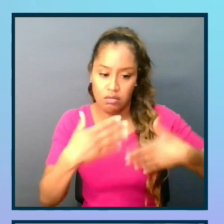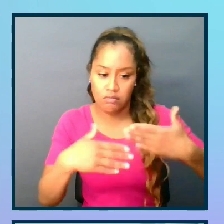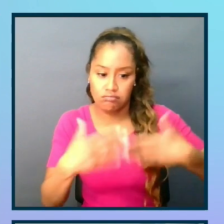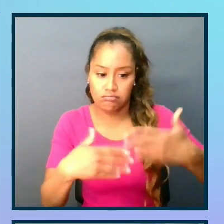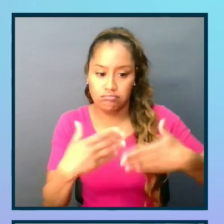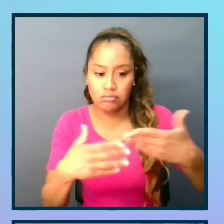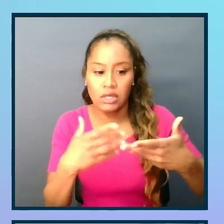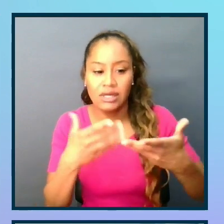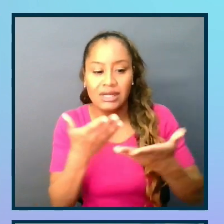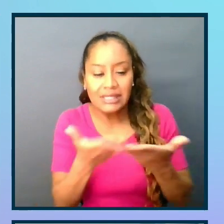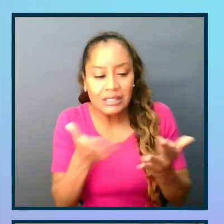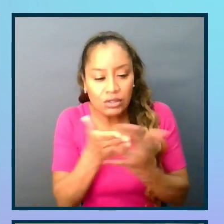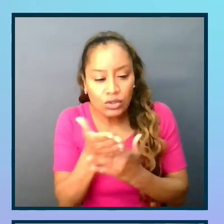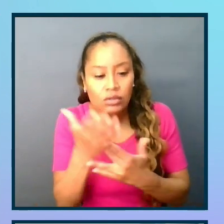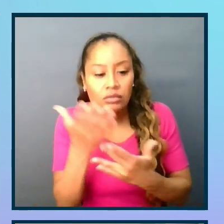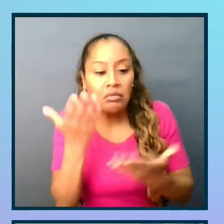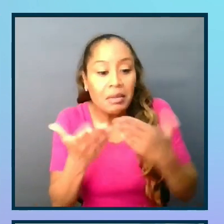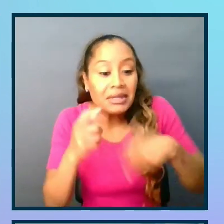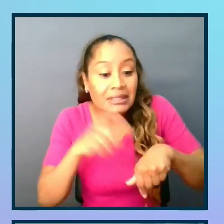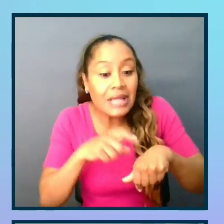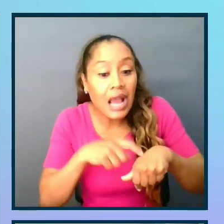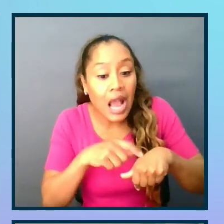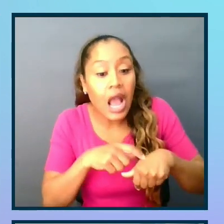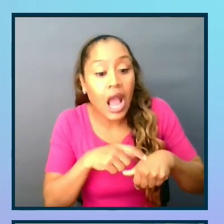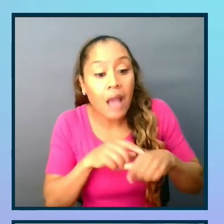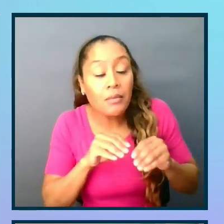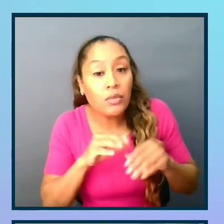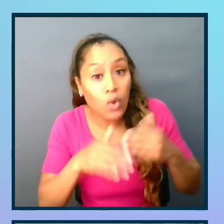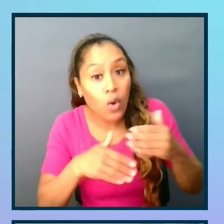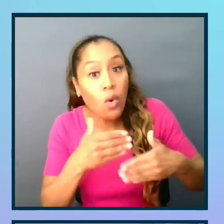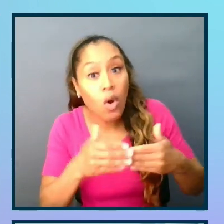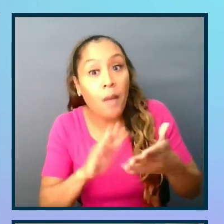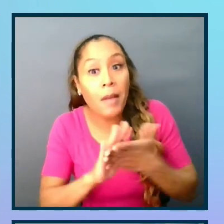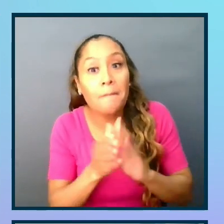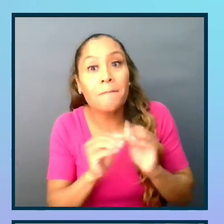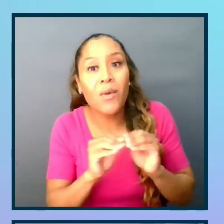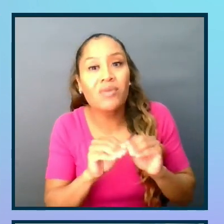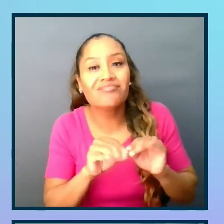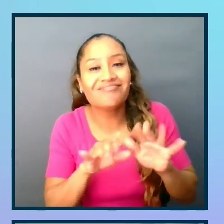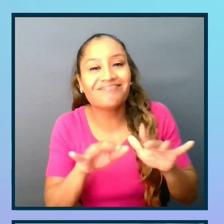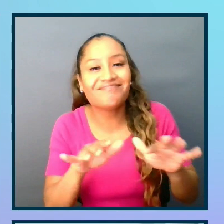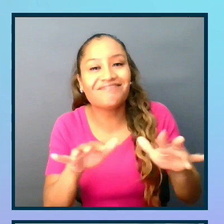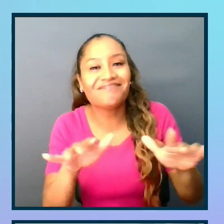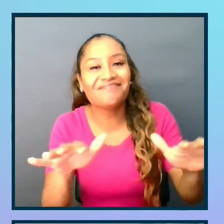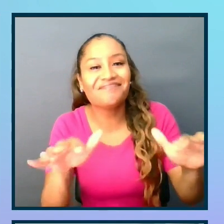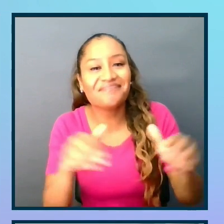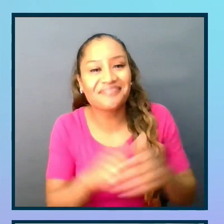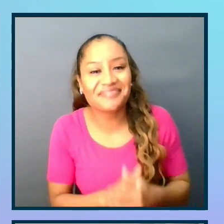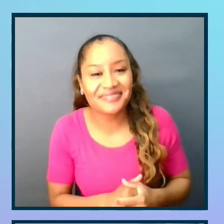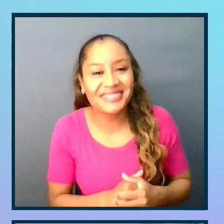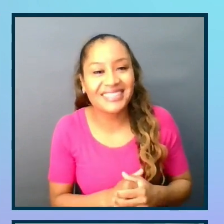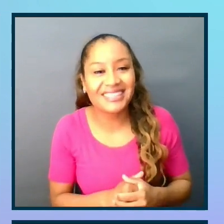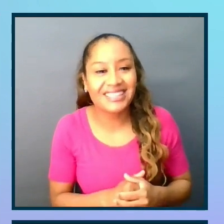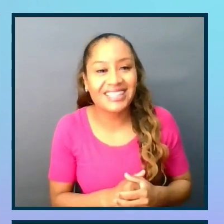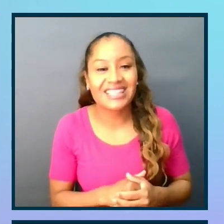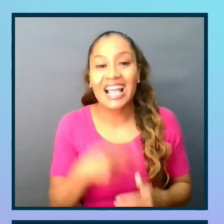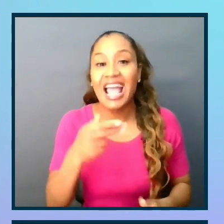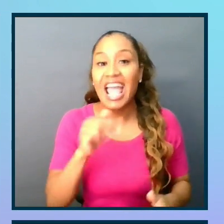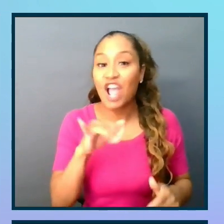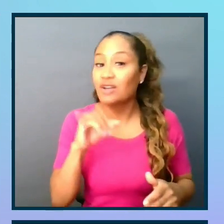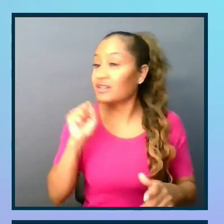this stuff. And maybe as time goes on, you can begin to roll more of those things in. Cool. So with that, oh